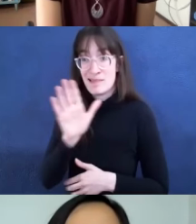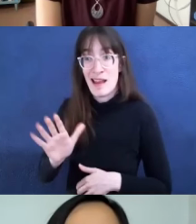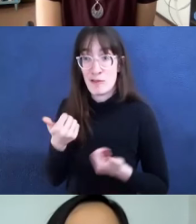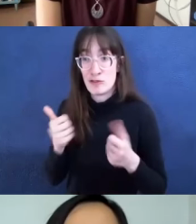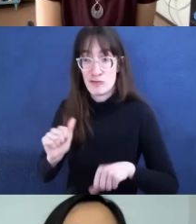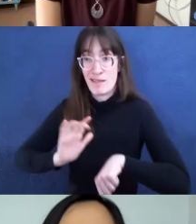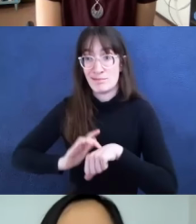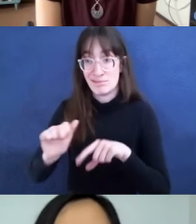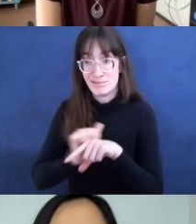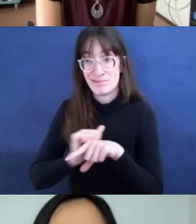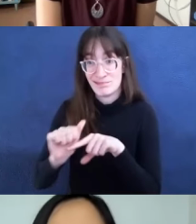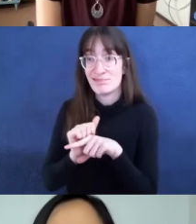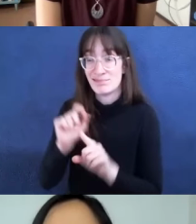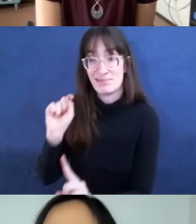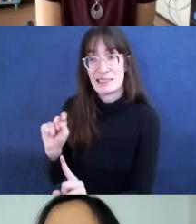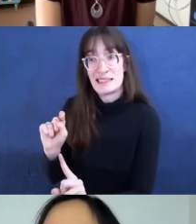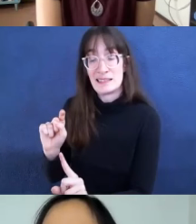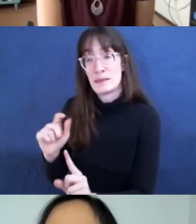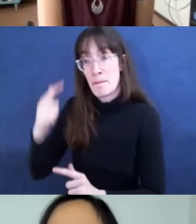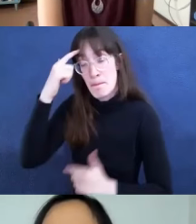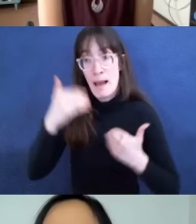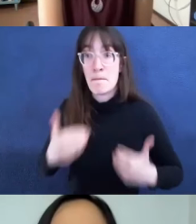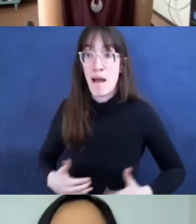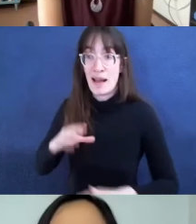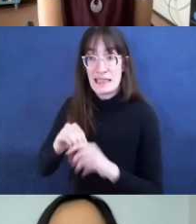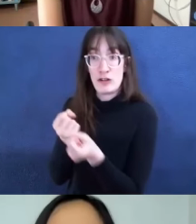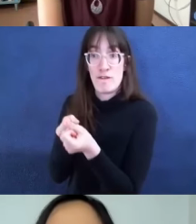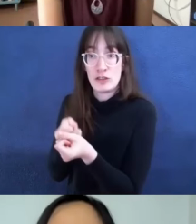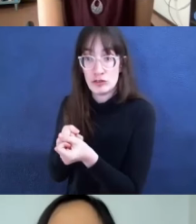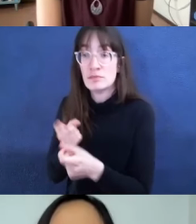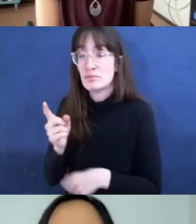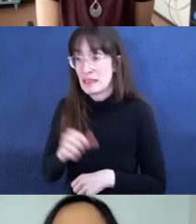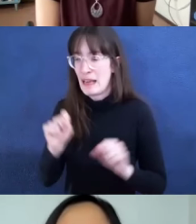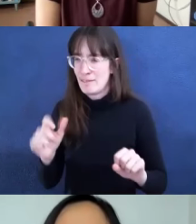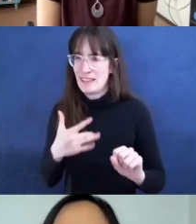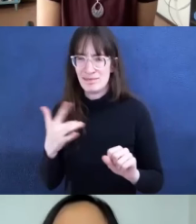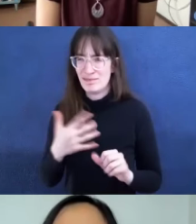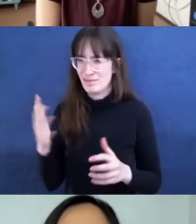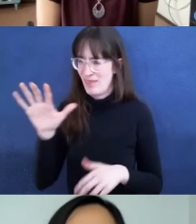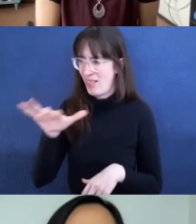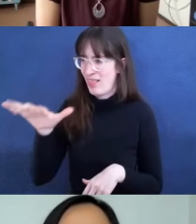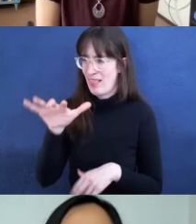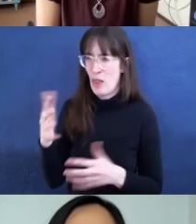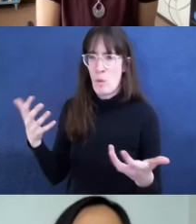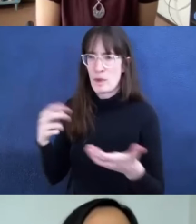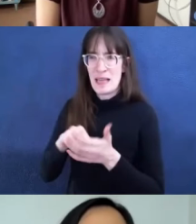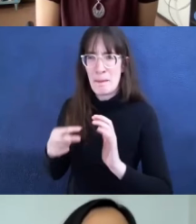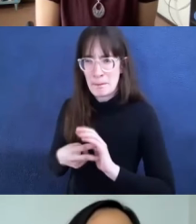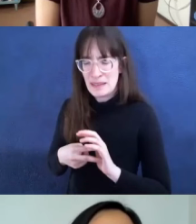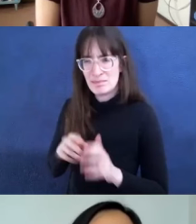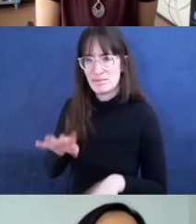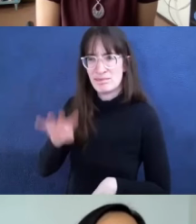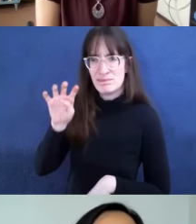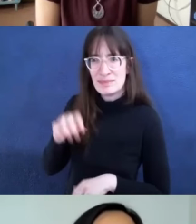mind-body intervention. And it can seem like this kind of elusive thing that's like, what is this? It seems like hippie